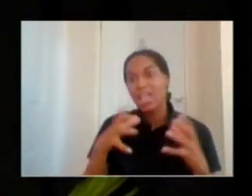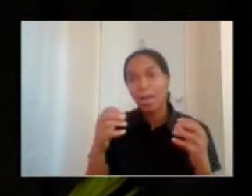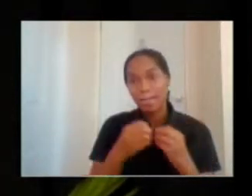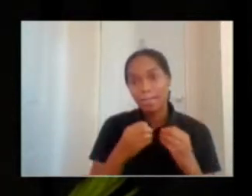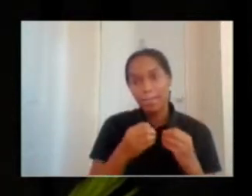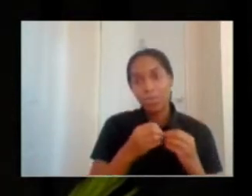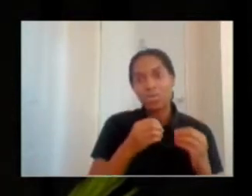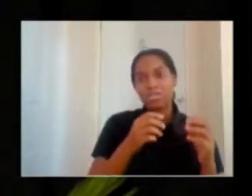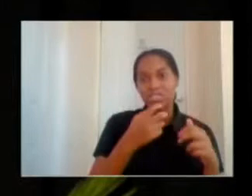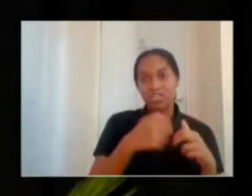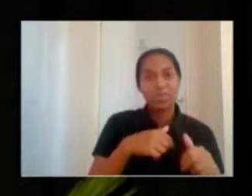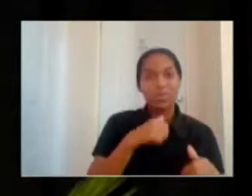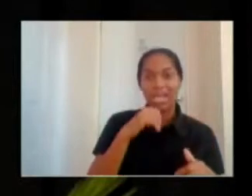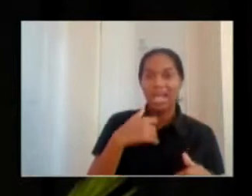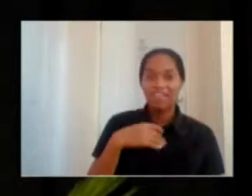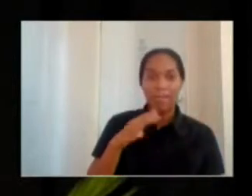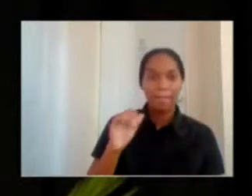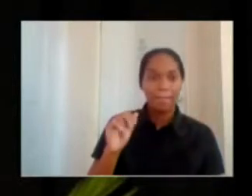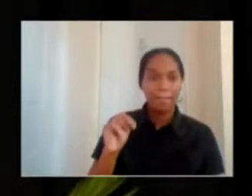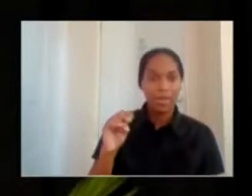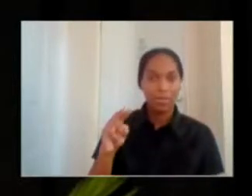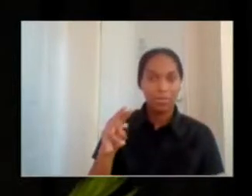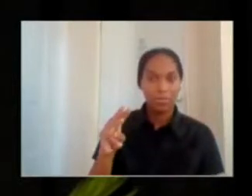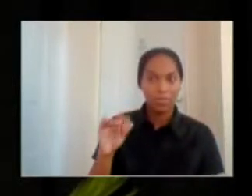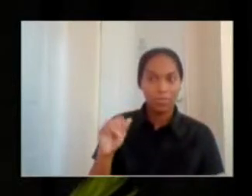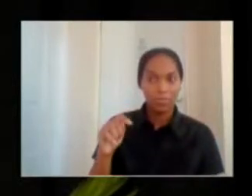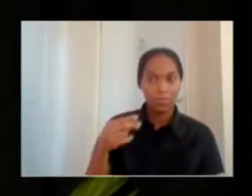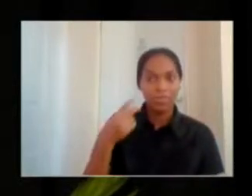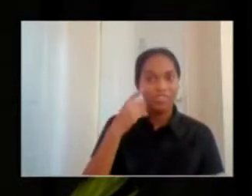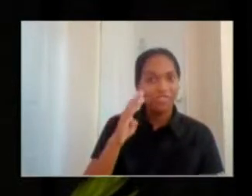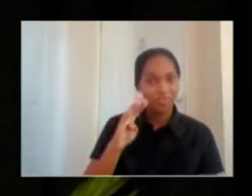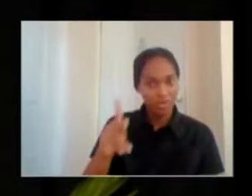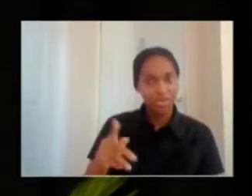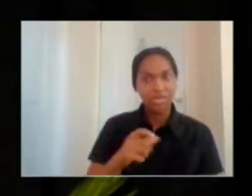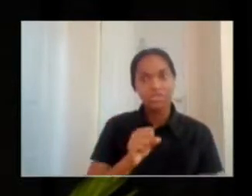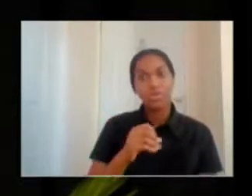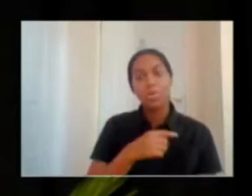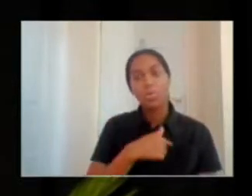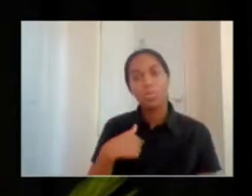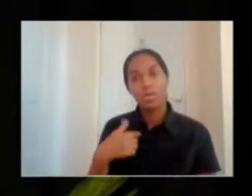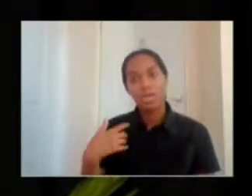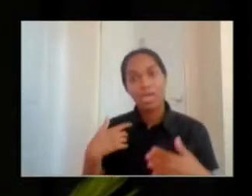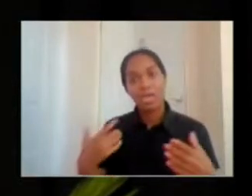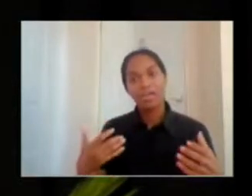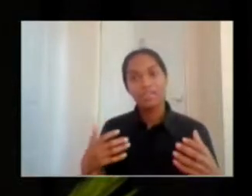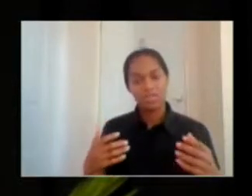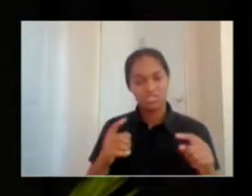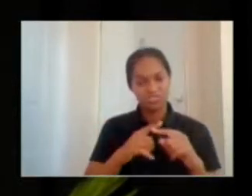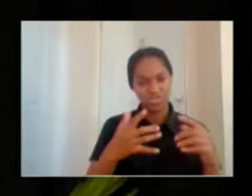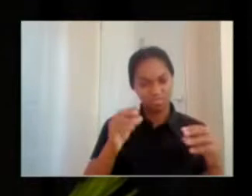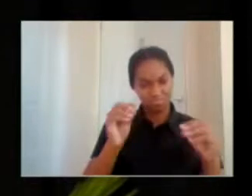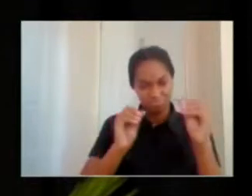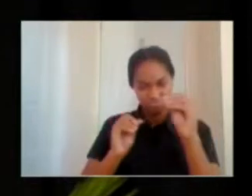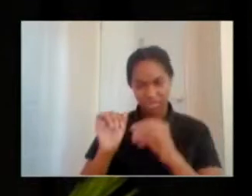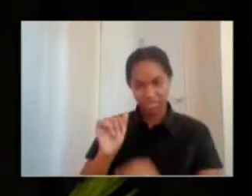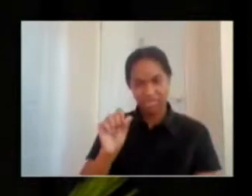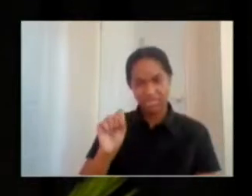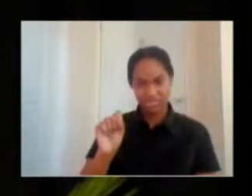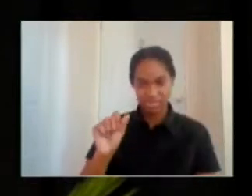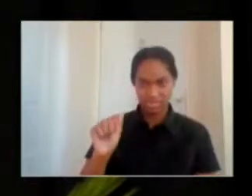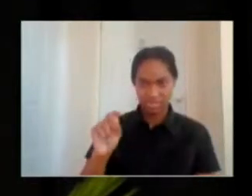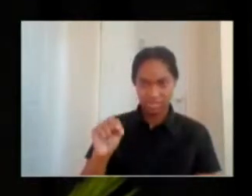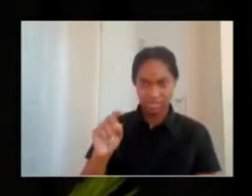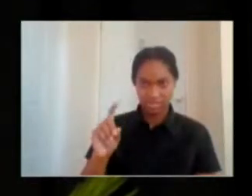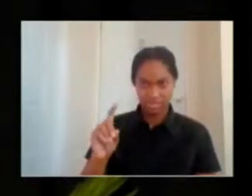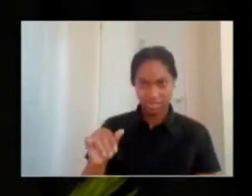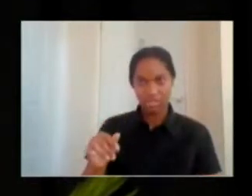4K because we're sharing spectrum with 1.0. And so we have kind of a mosaic of things that Sandy was describing that are turning on,